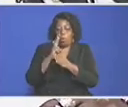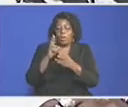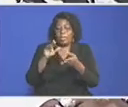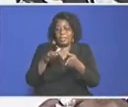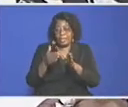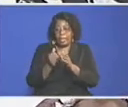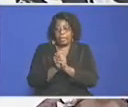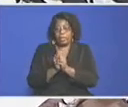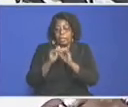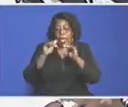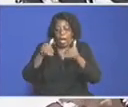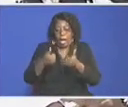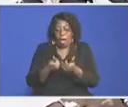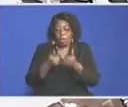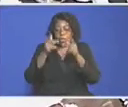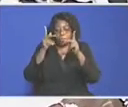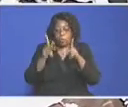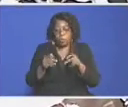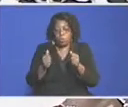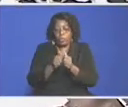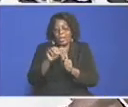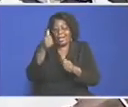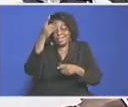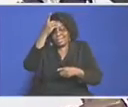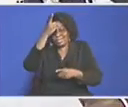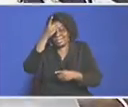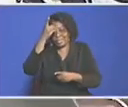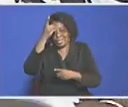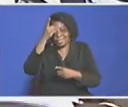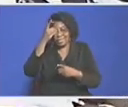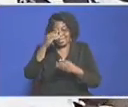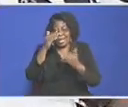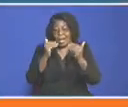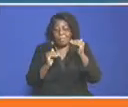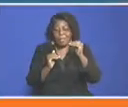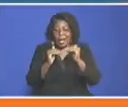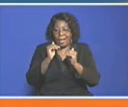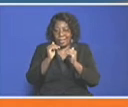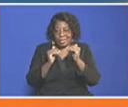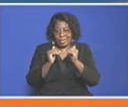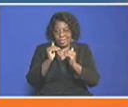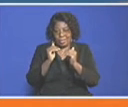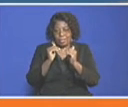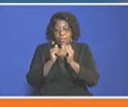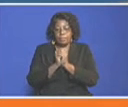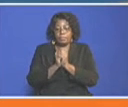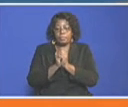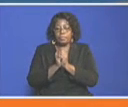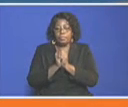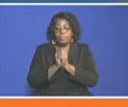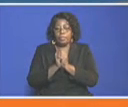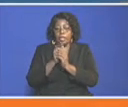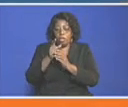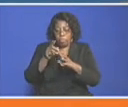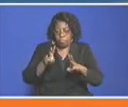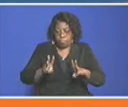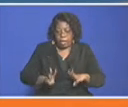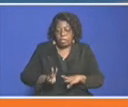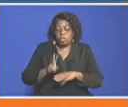non-communicable diseases balance the vaccine and those symptoms? In terms of managing your